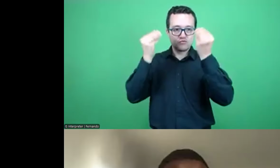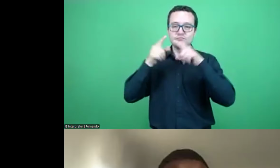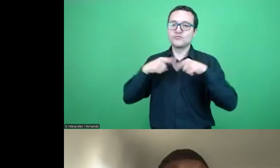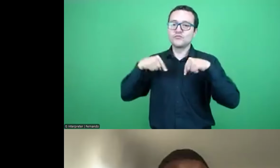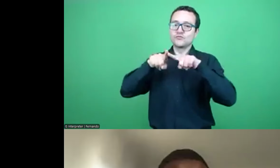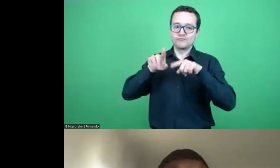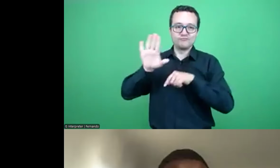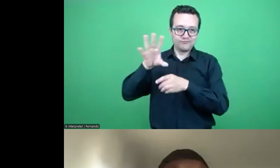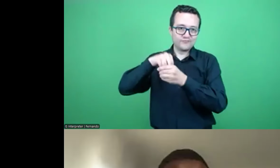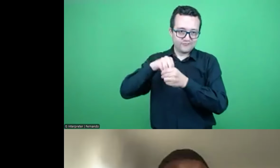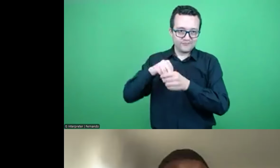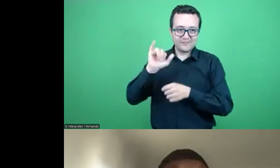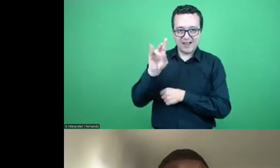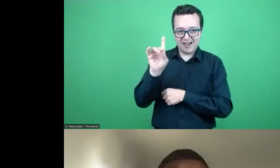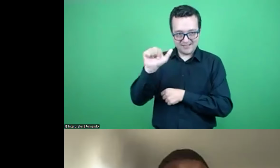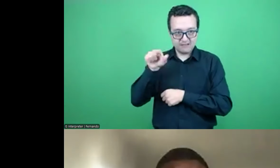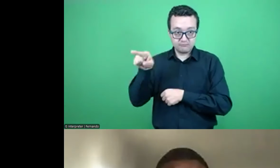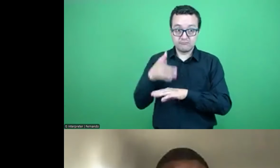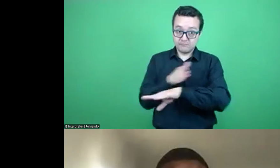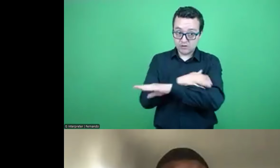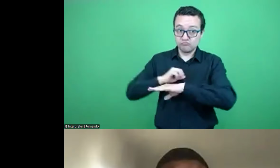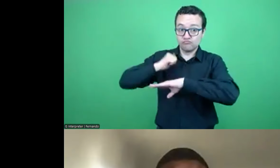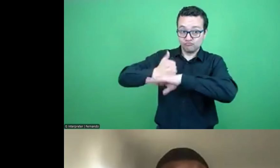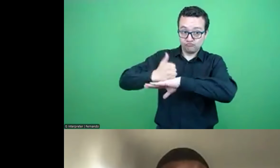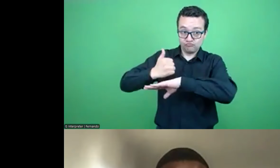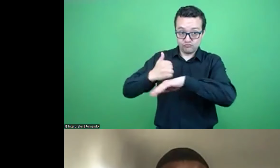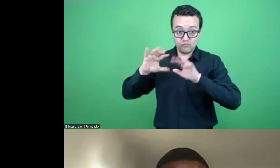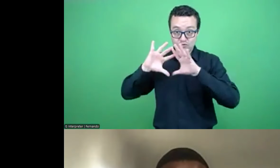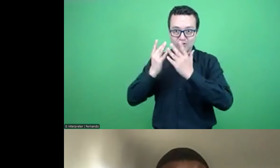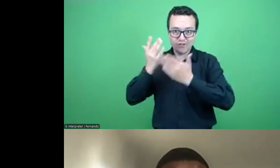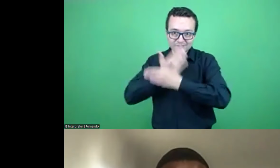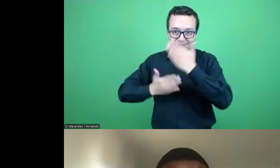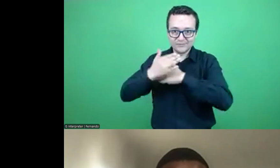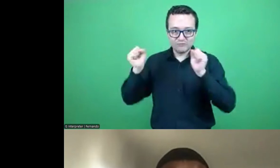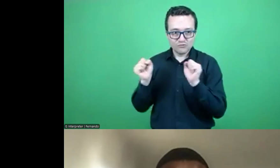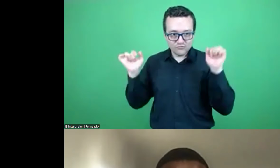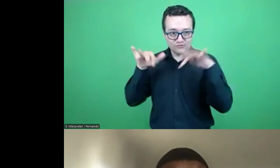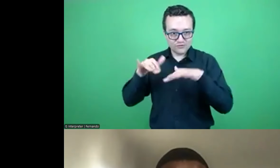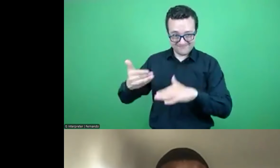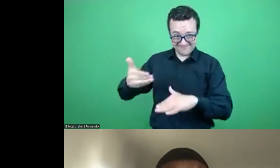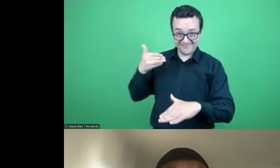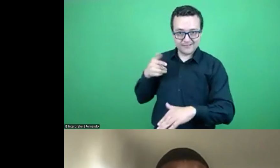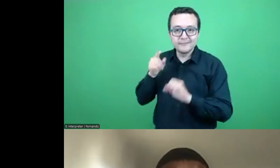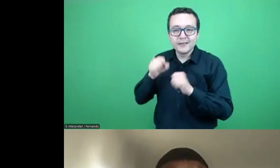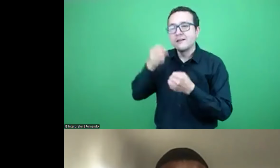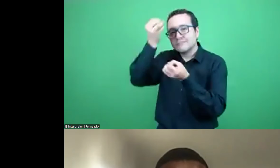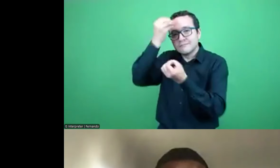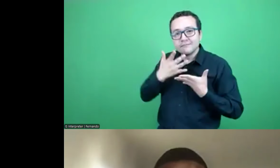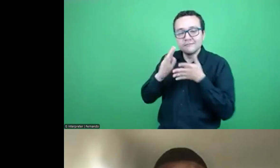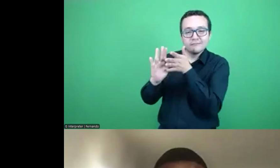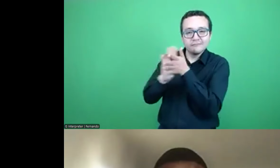some of these lessons learned. Antonio, please take it away to guide us.